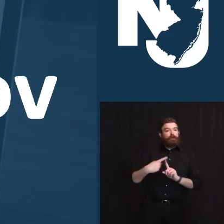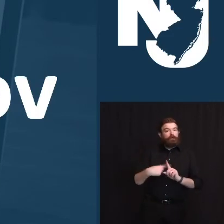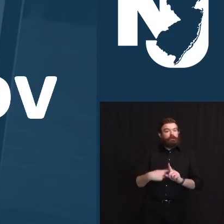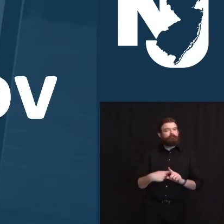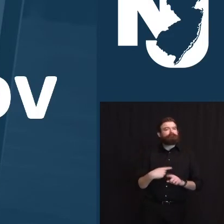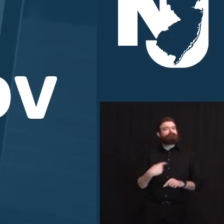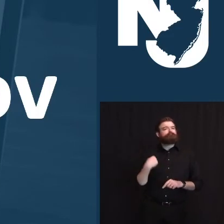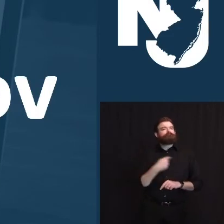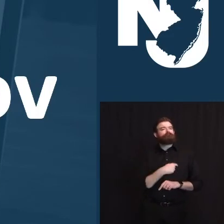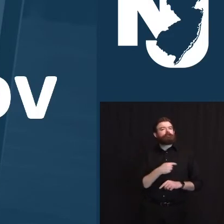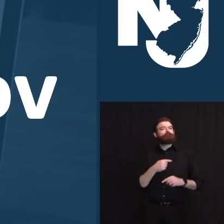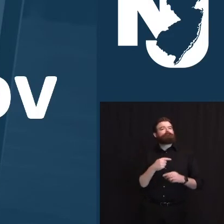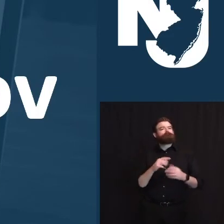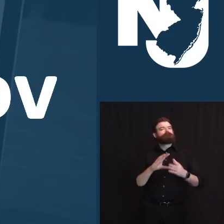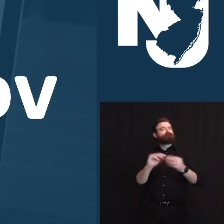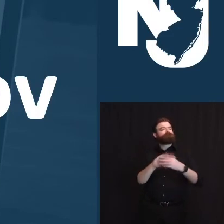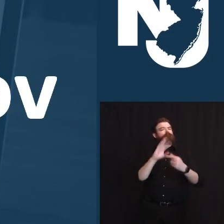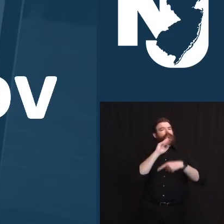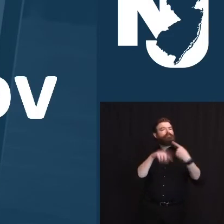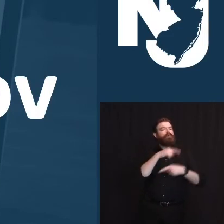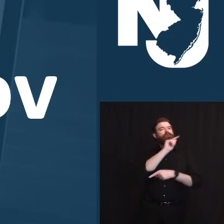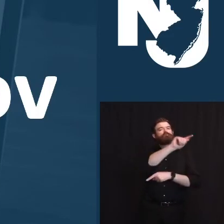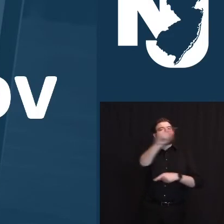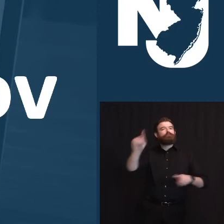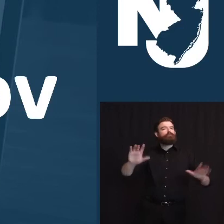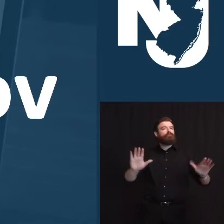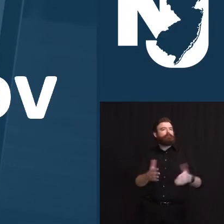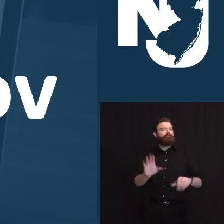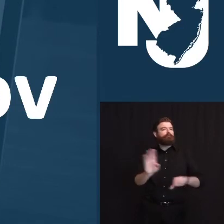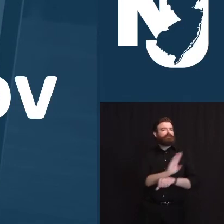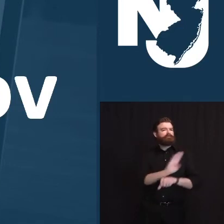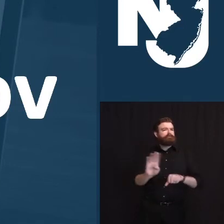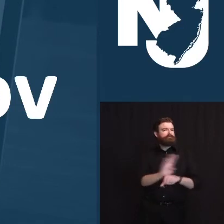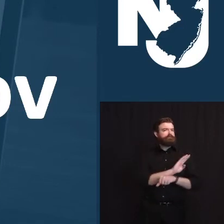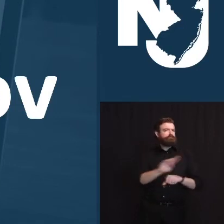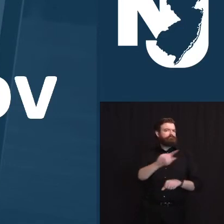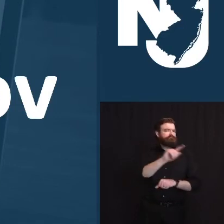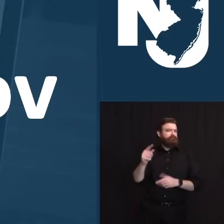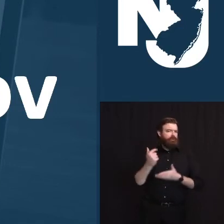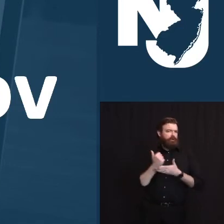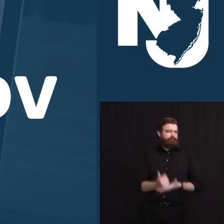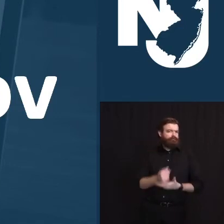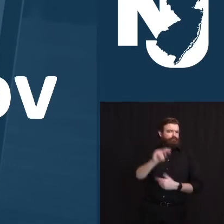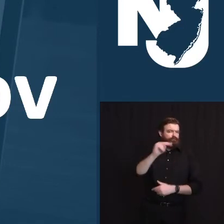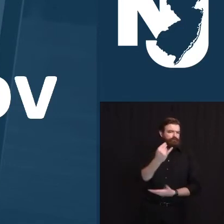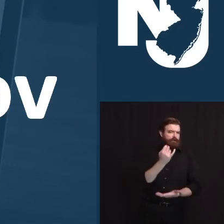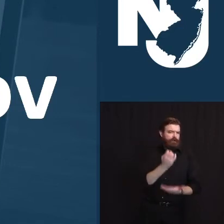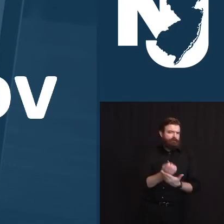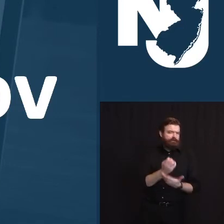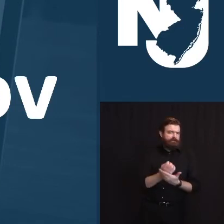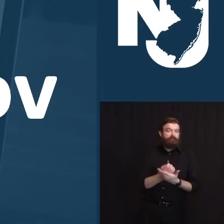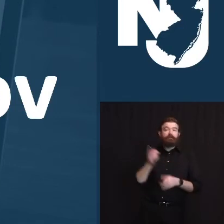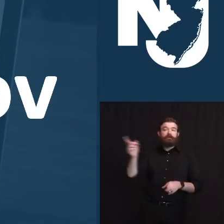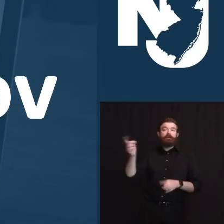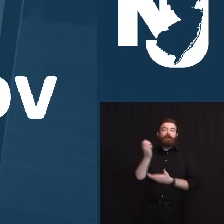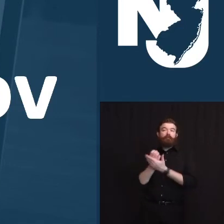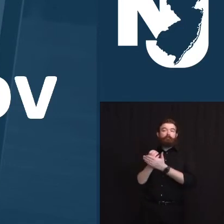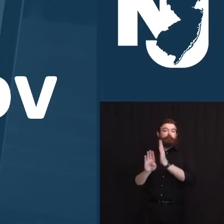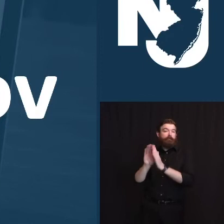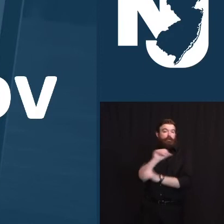received truly life-saving supports from the New Jersey Economic Development Authority. But along with them, we haven't done this as much as we probably should have,